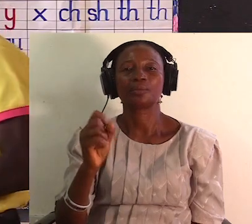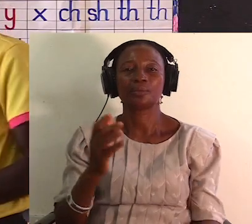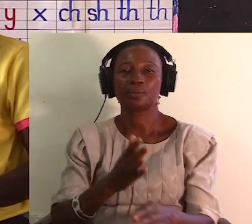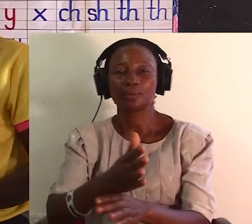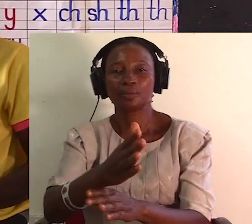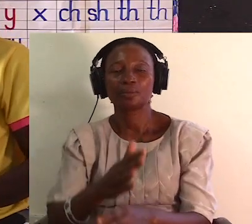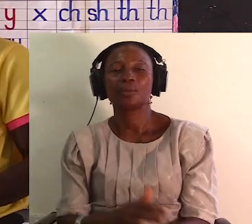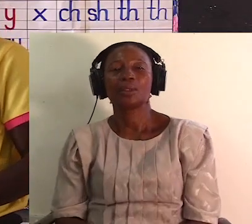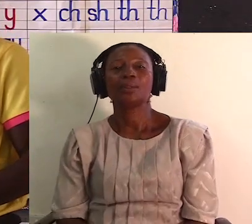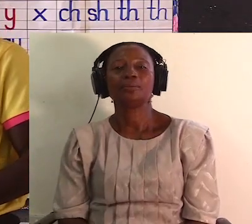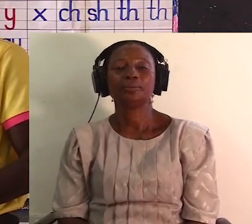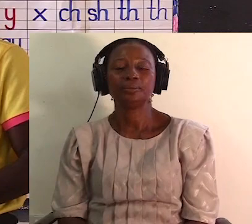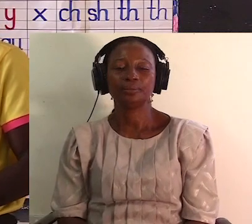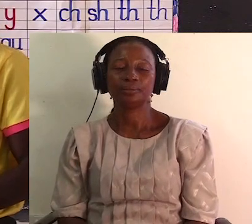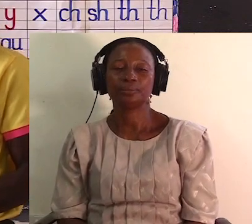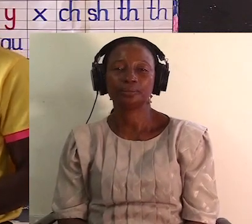Can we continue?